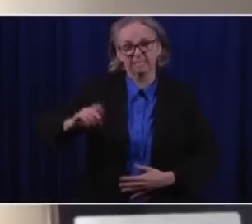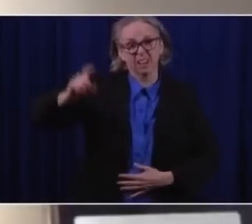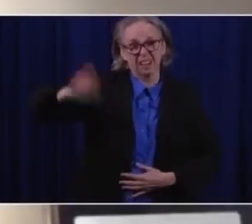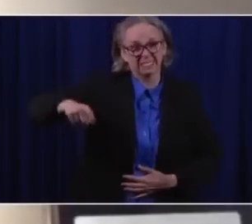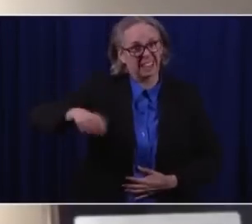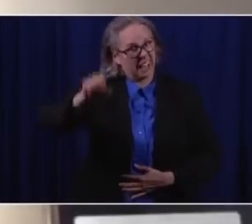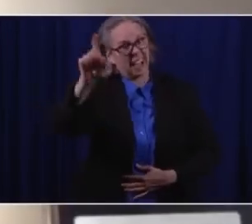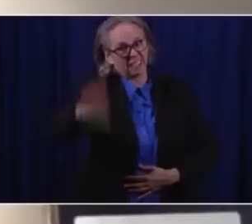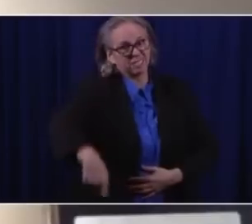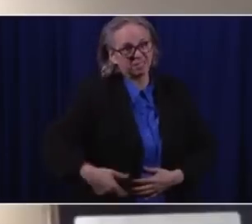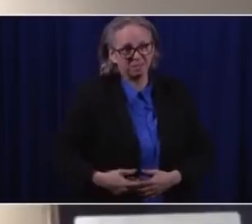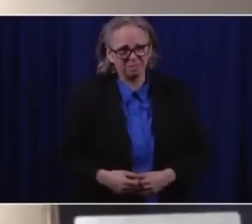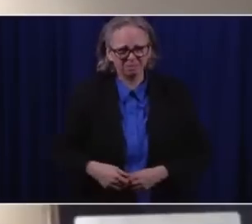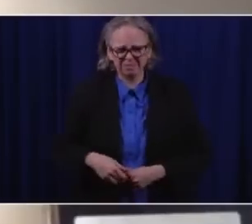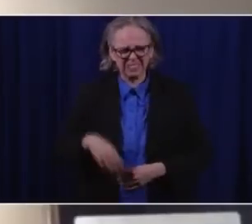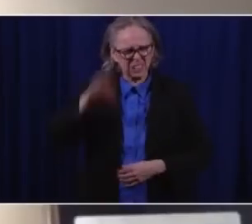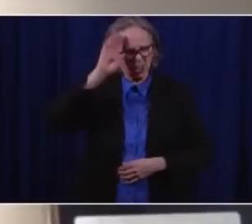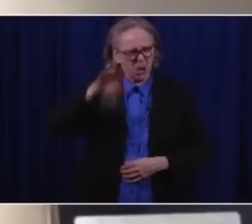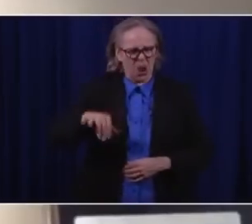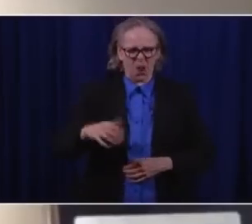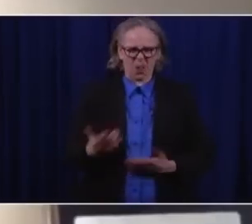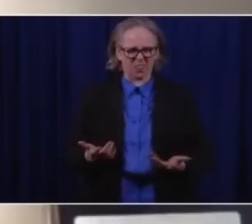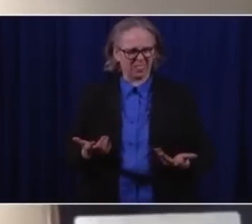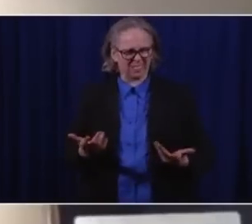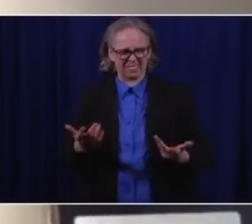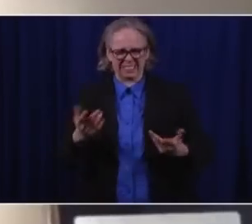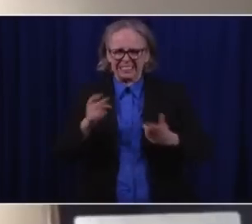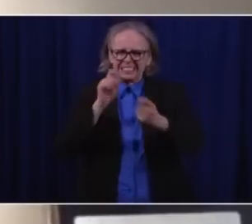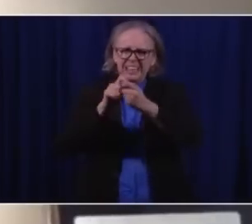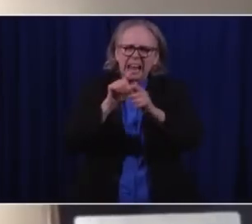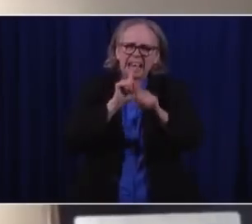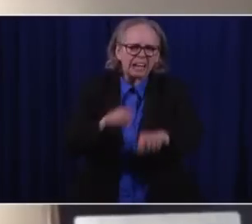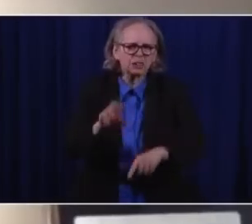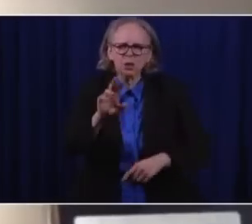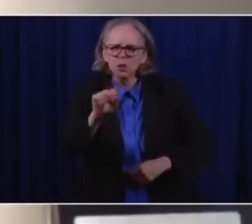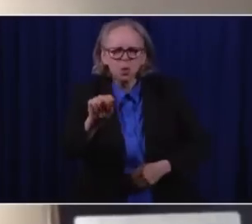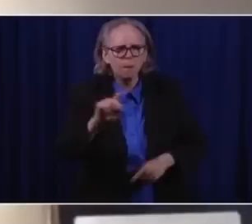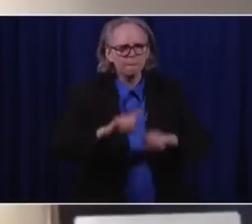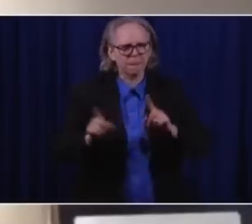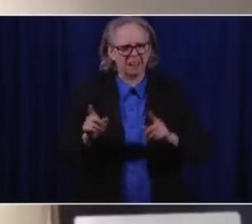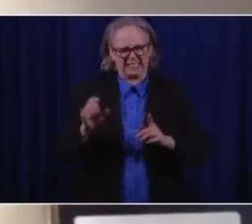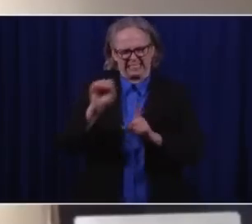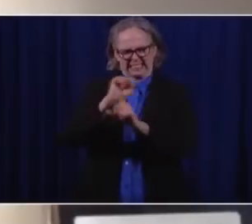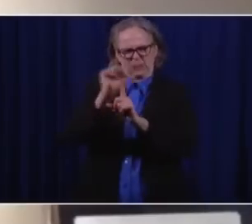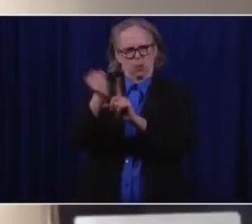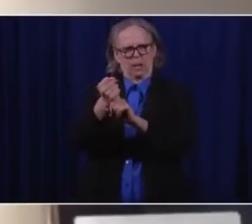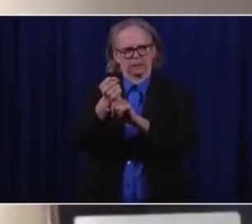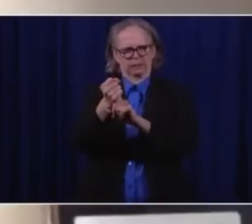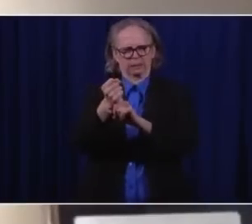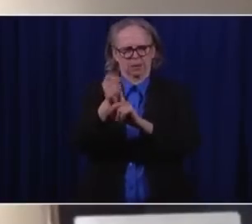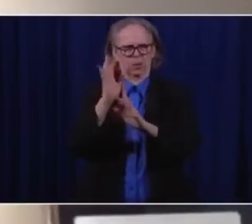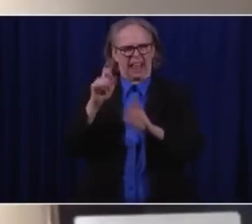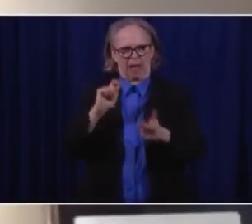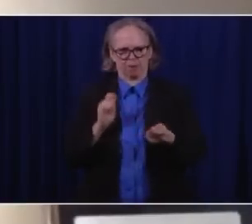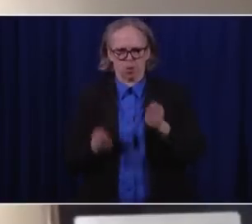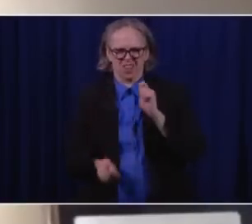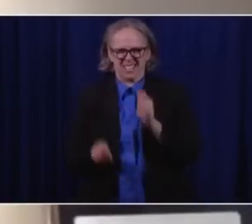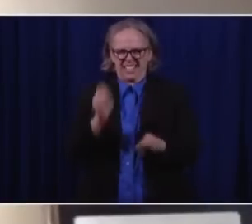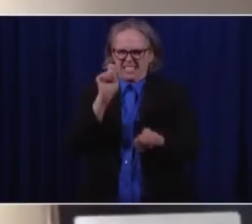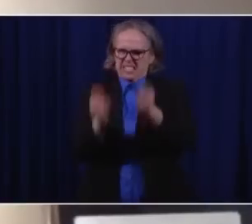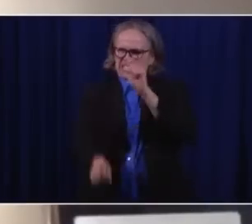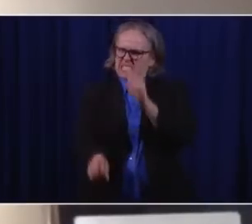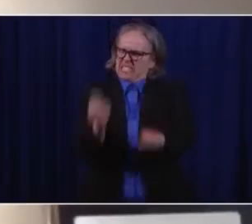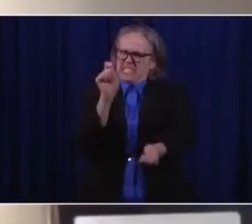definitive answer, but this is such a fluid situation that we make those determinations really as we go along and